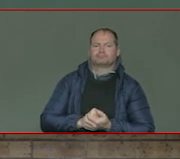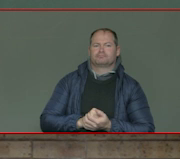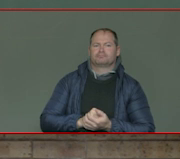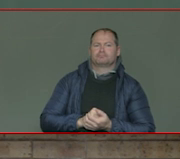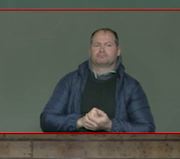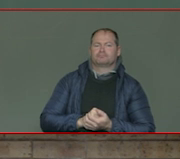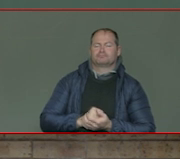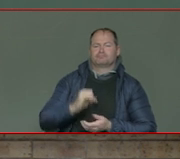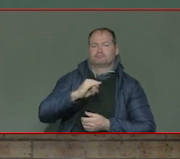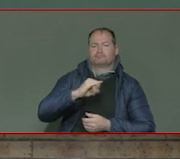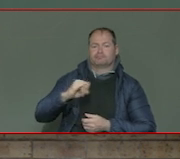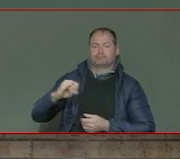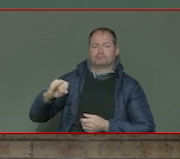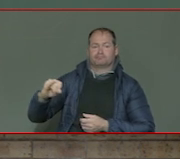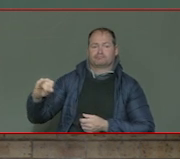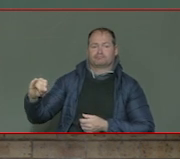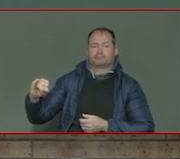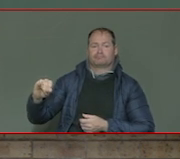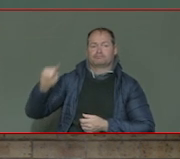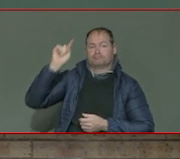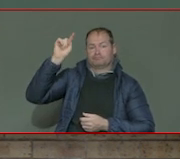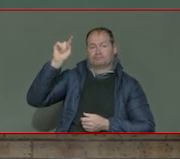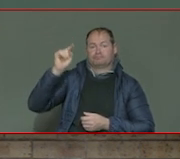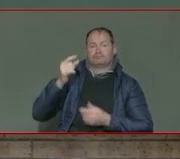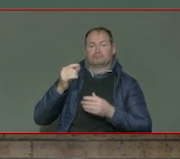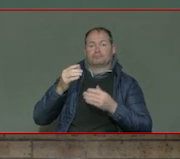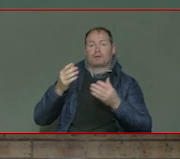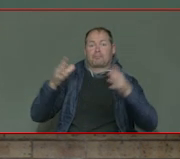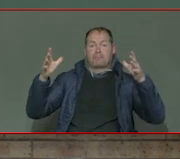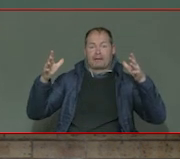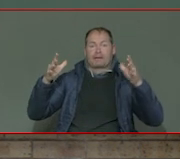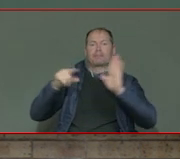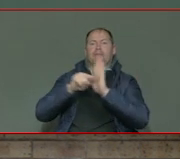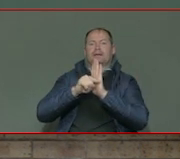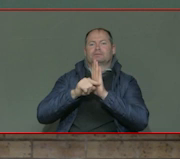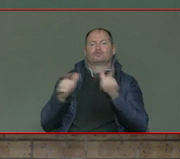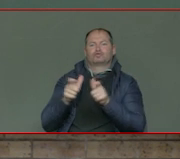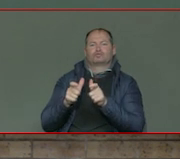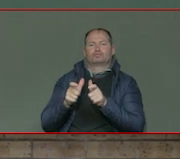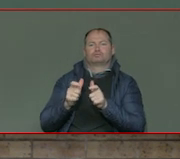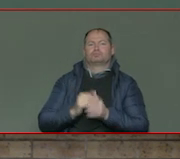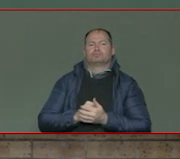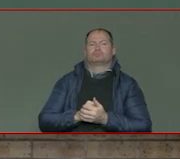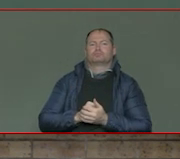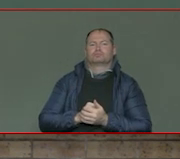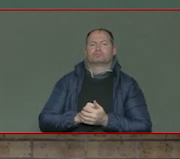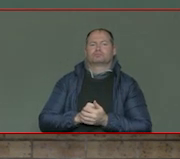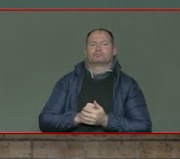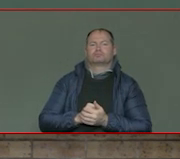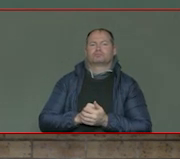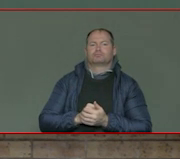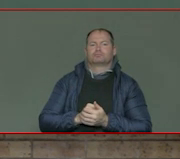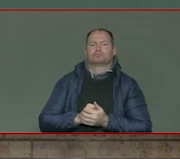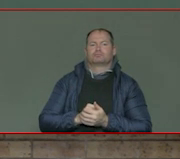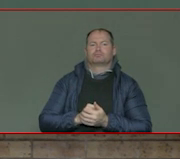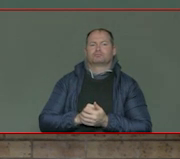over this minus this. Always the big minus the small, the big minus the small. X plus h minus x,